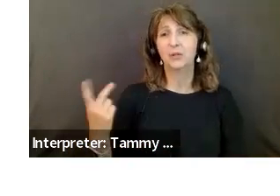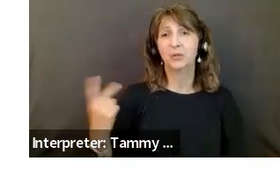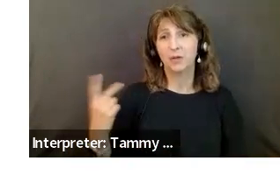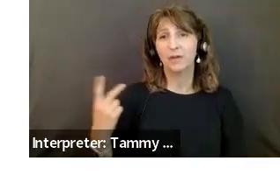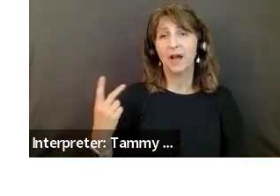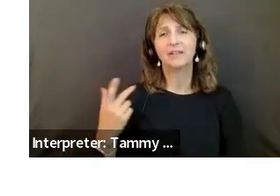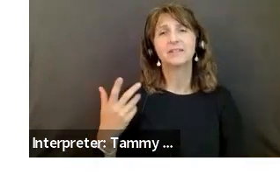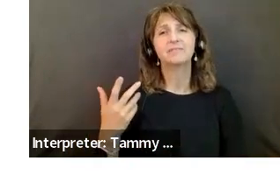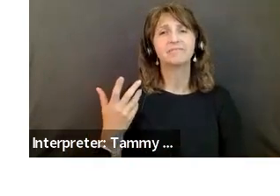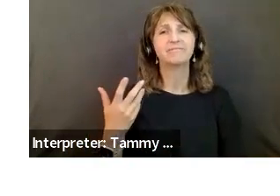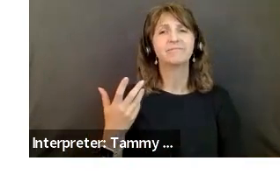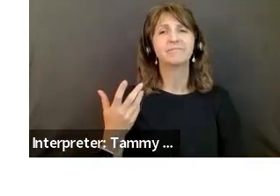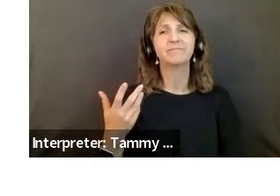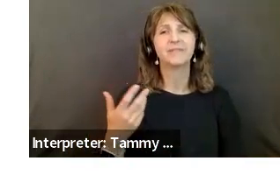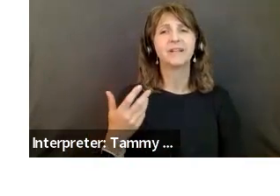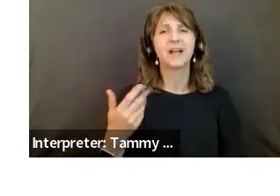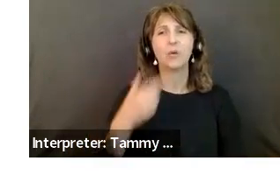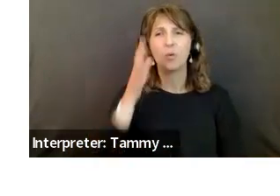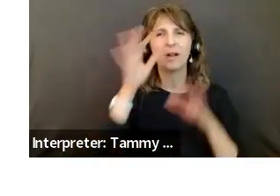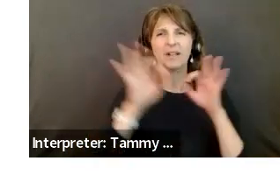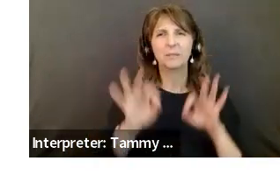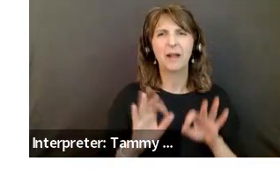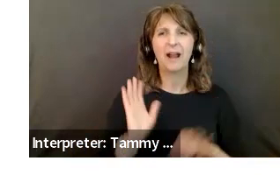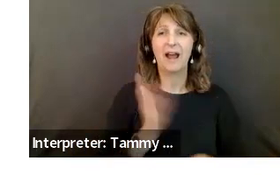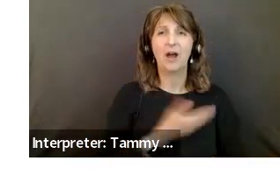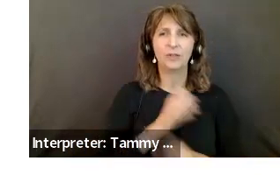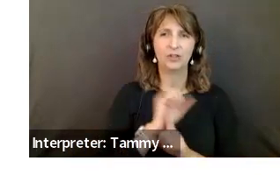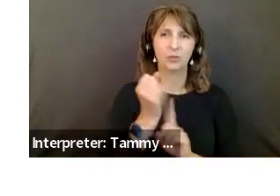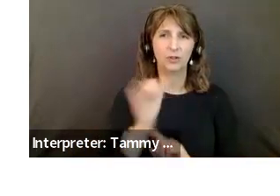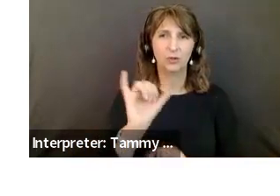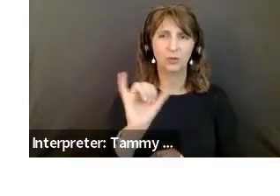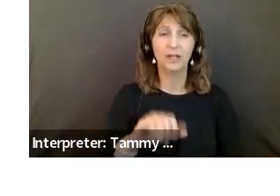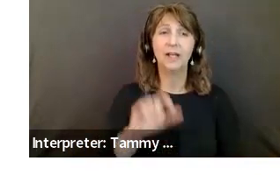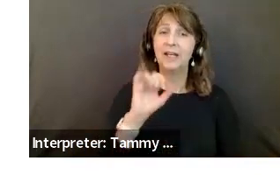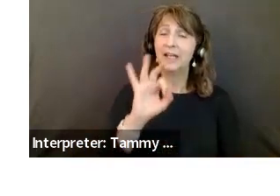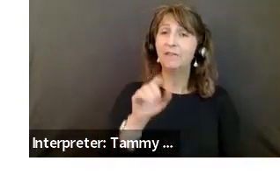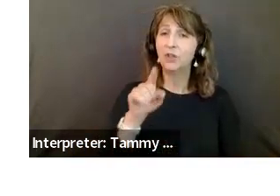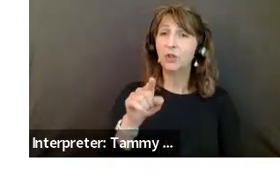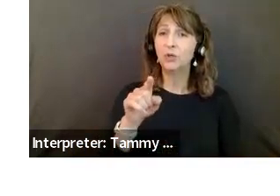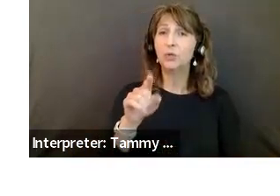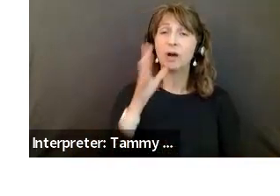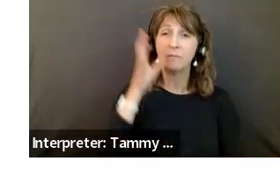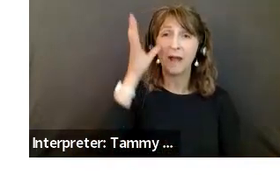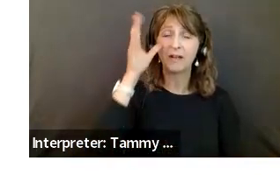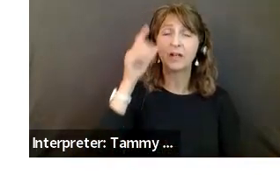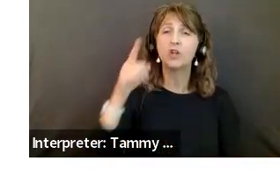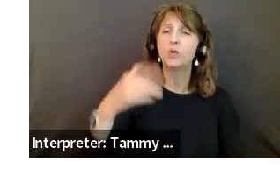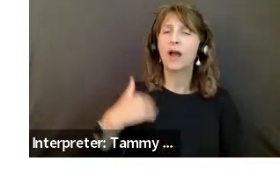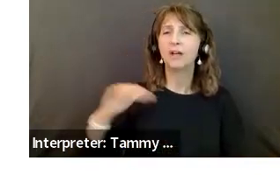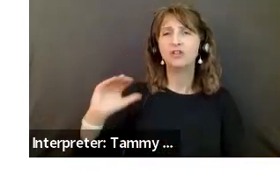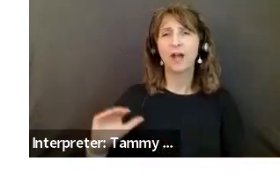our own situations. But if you're a parent of a kid with a disability, especially in the